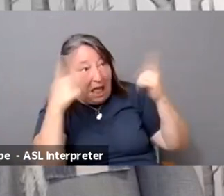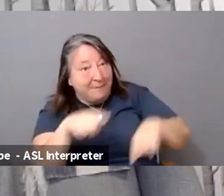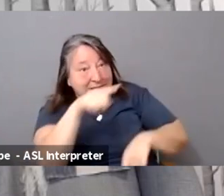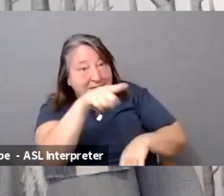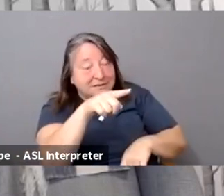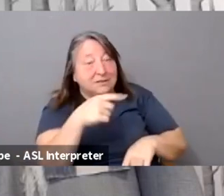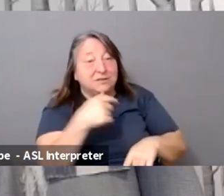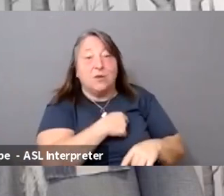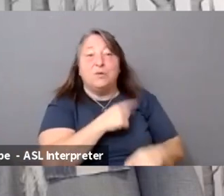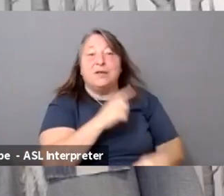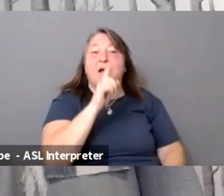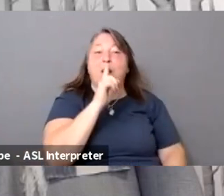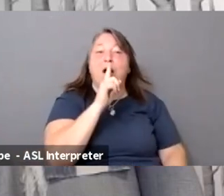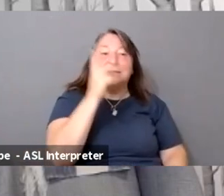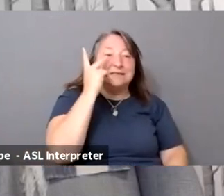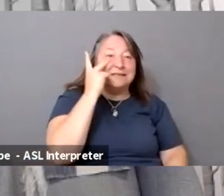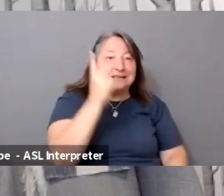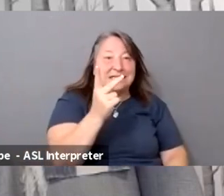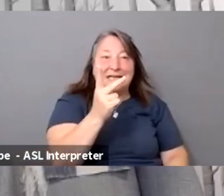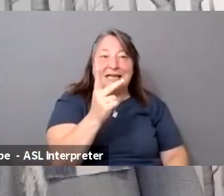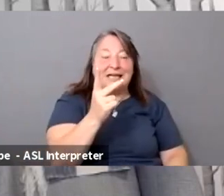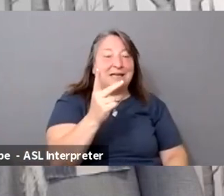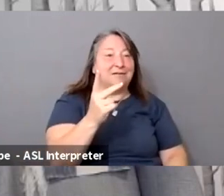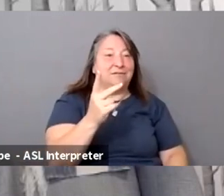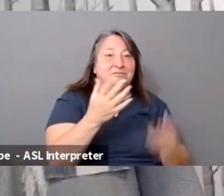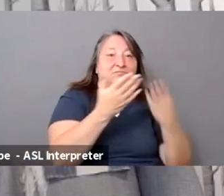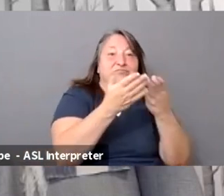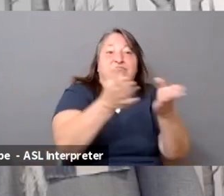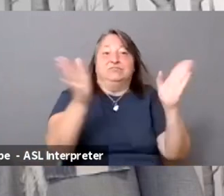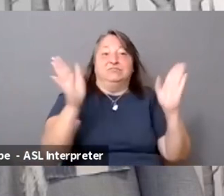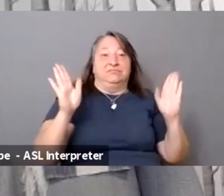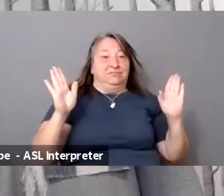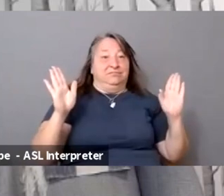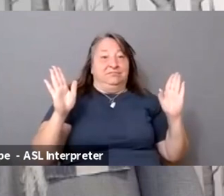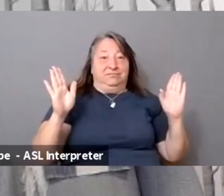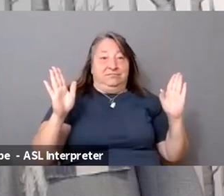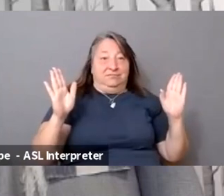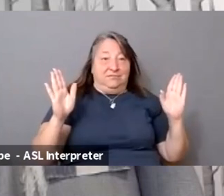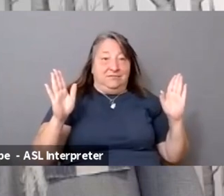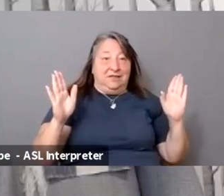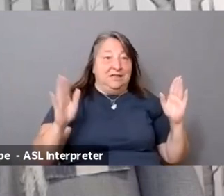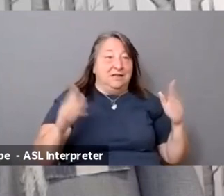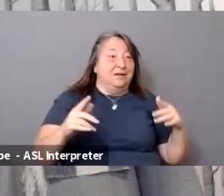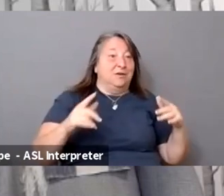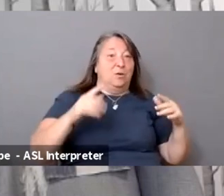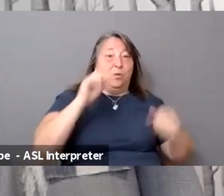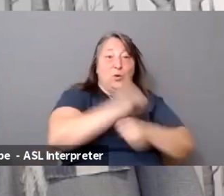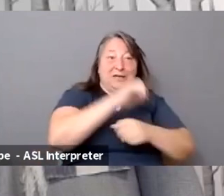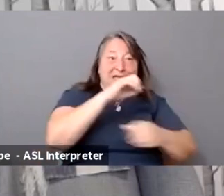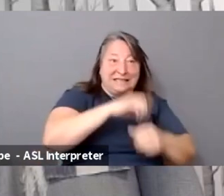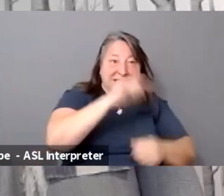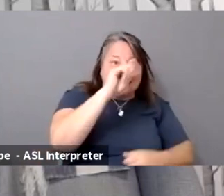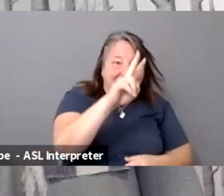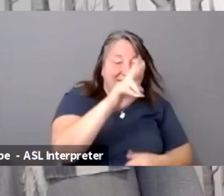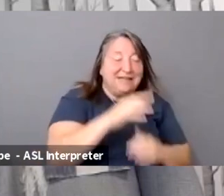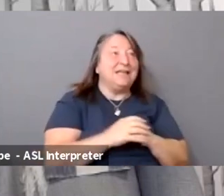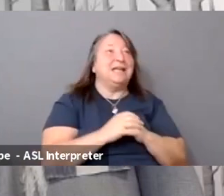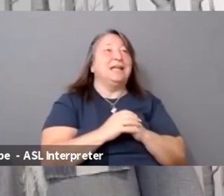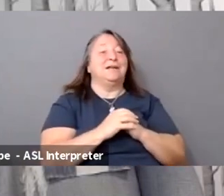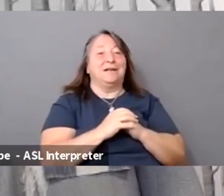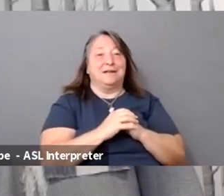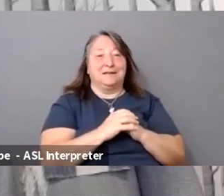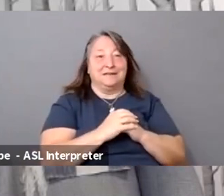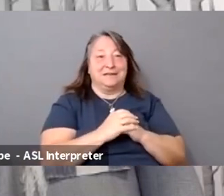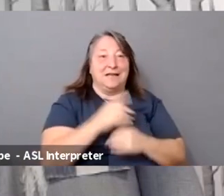definitely seeing across the board, either they start working in TV, they go through, they get